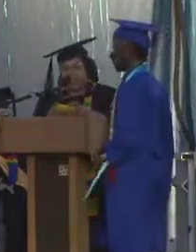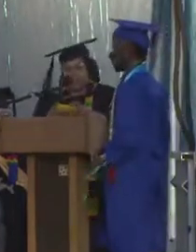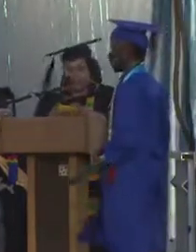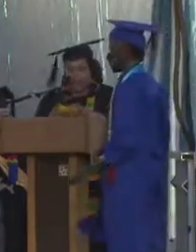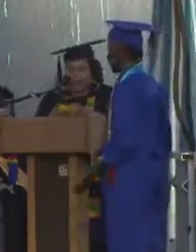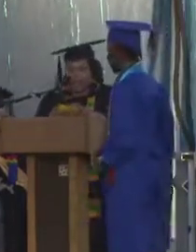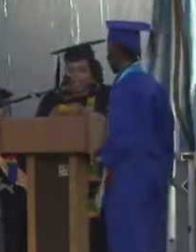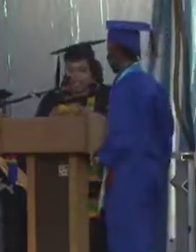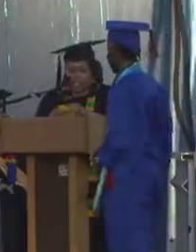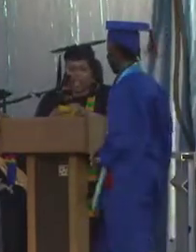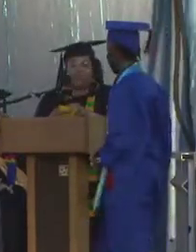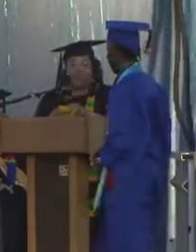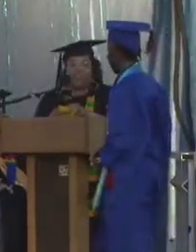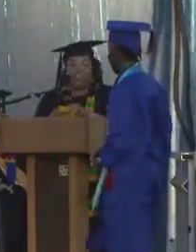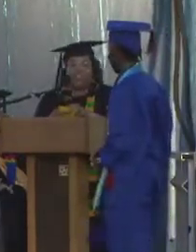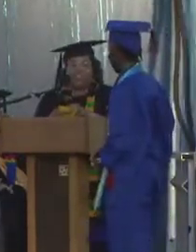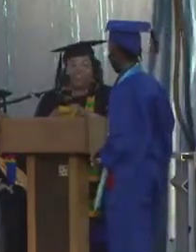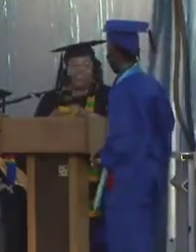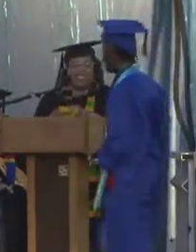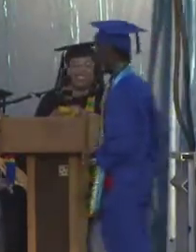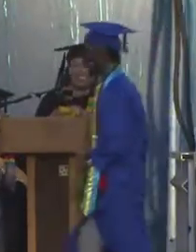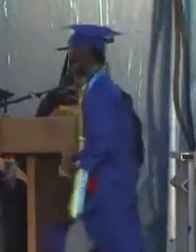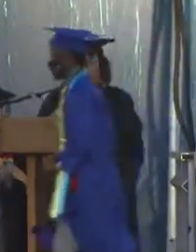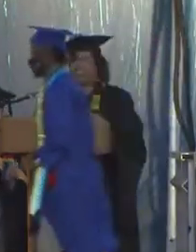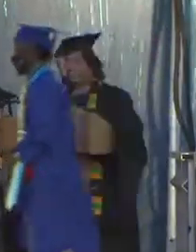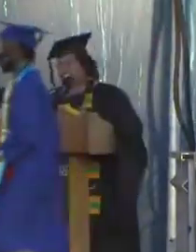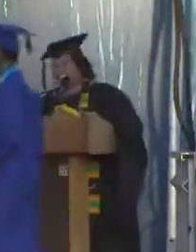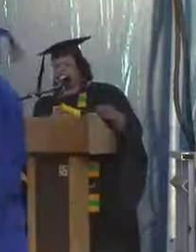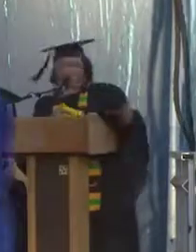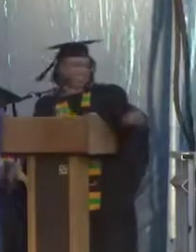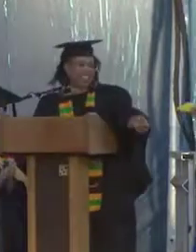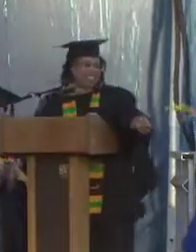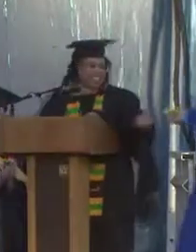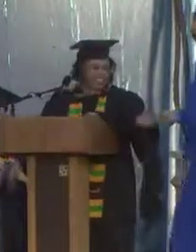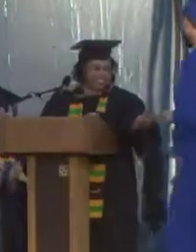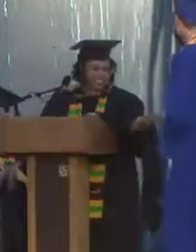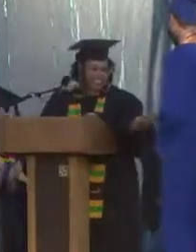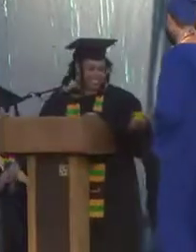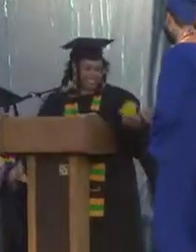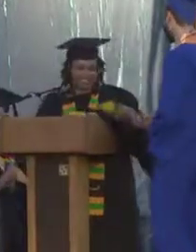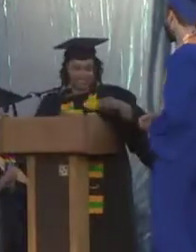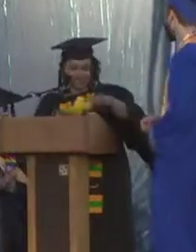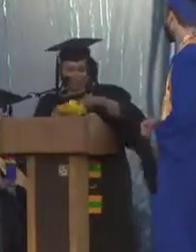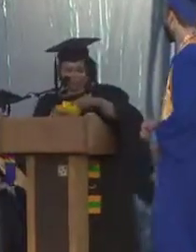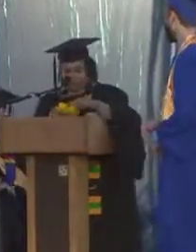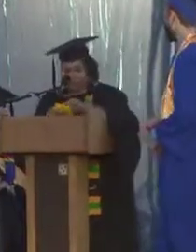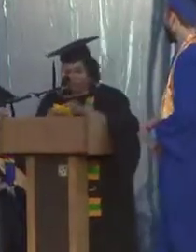Vinet Manarafasha with honors. Congratulations, Vinet.